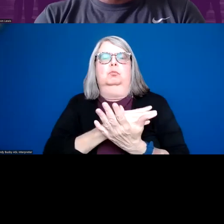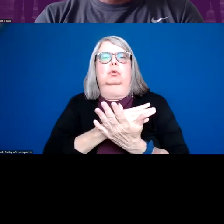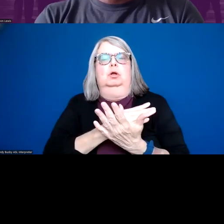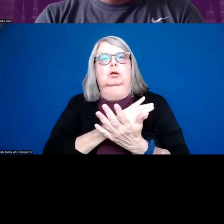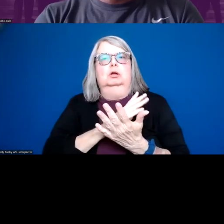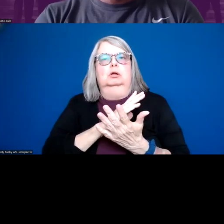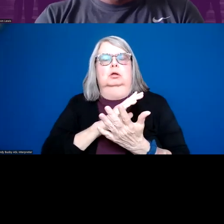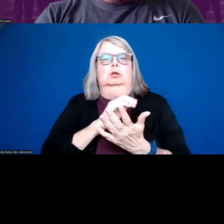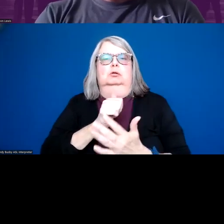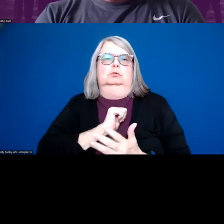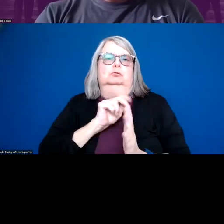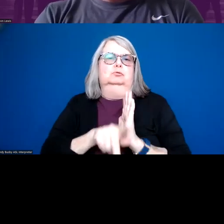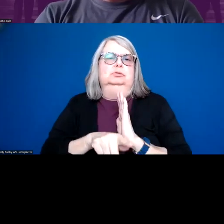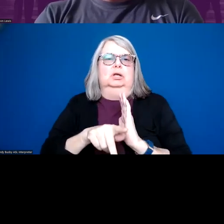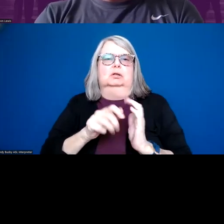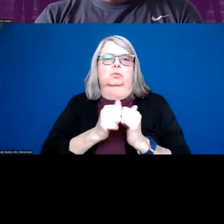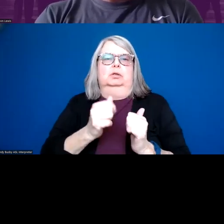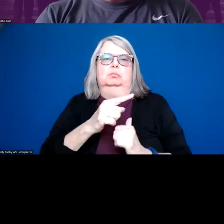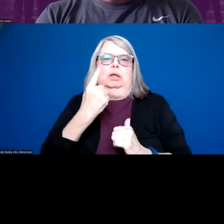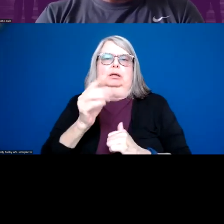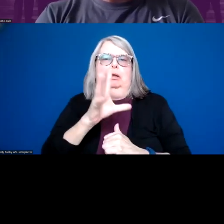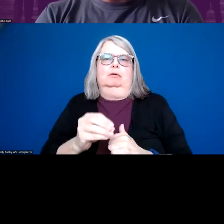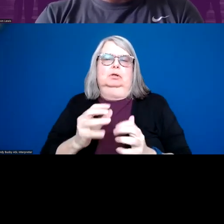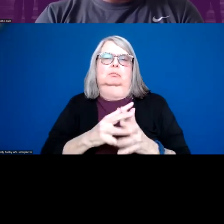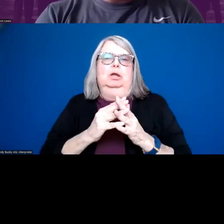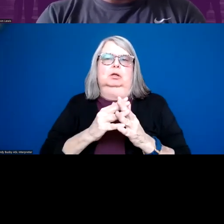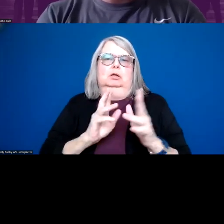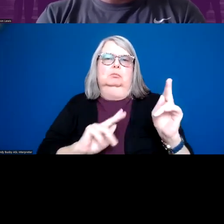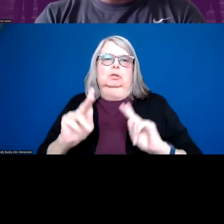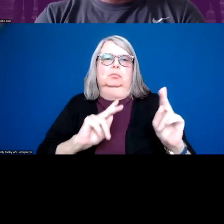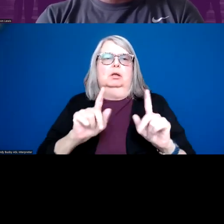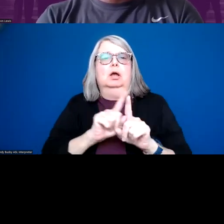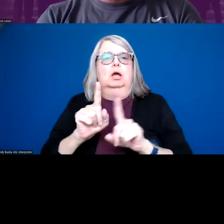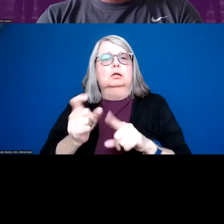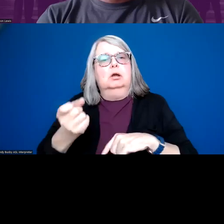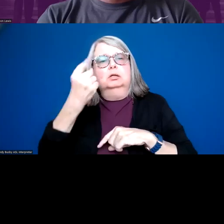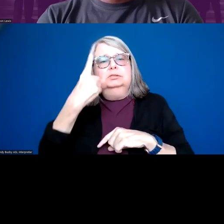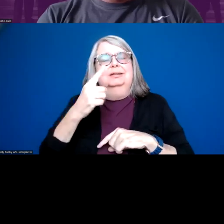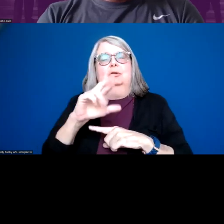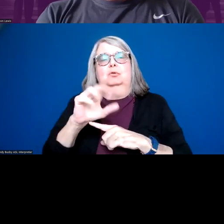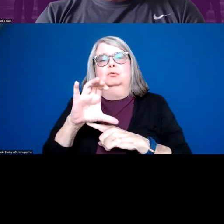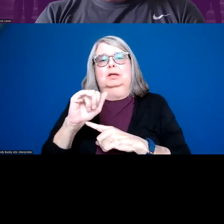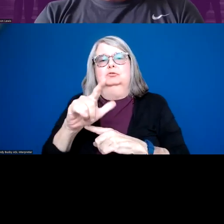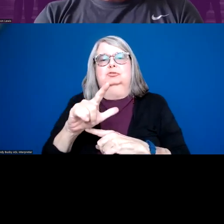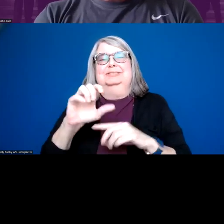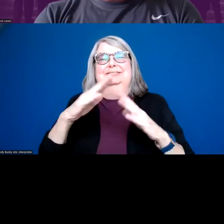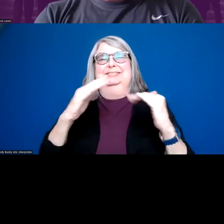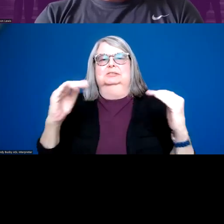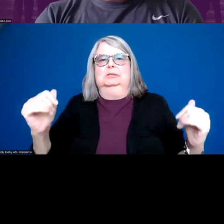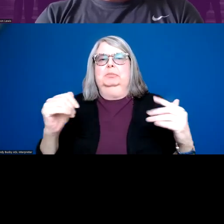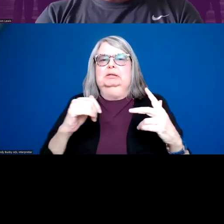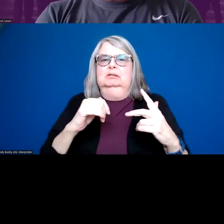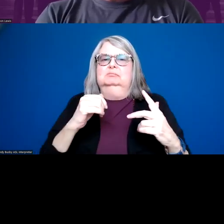African American populations, but to also understand the racial and systemic factors that have impacted these populations. Then from there,